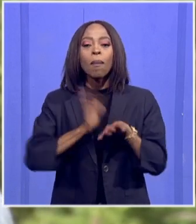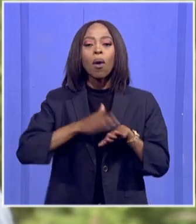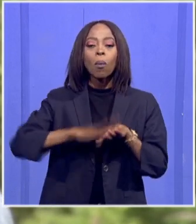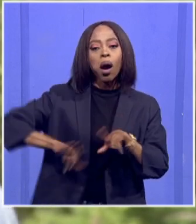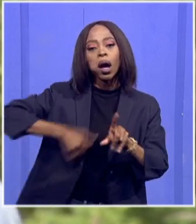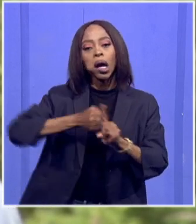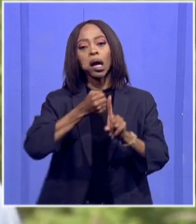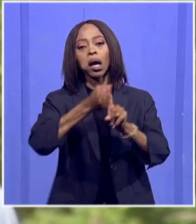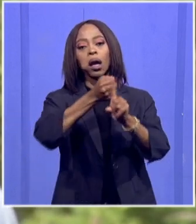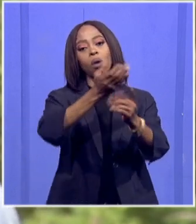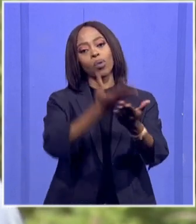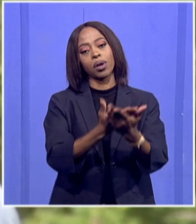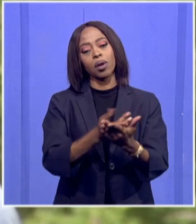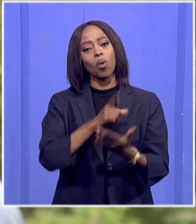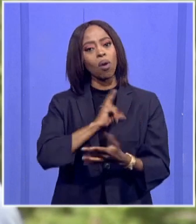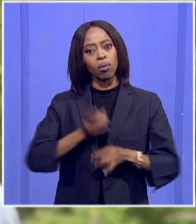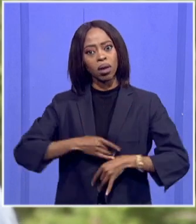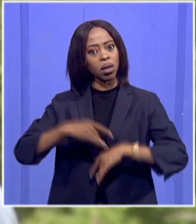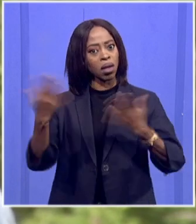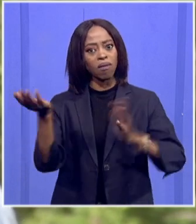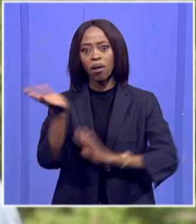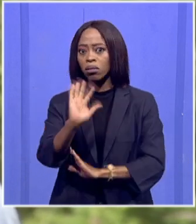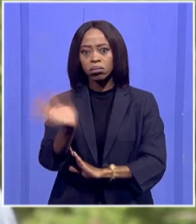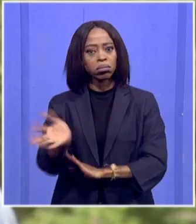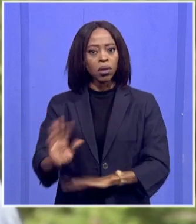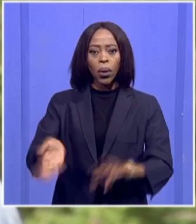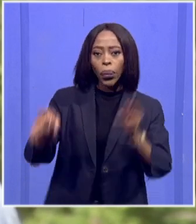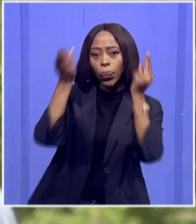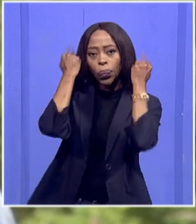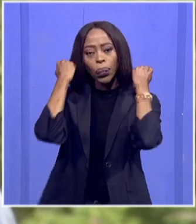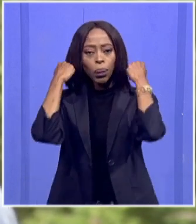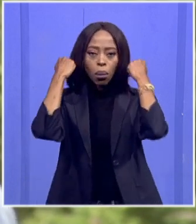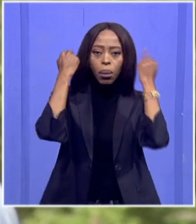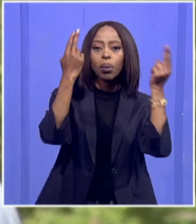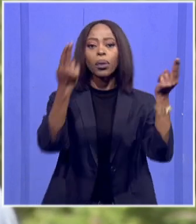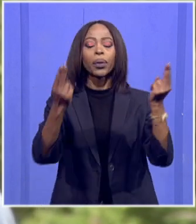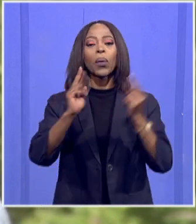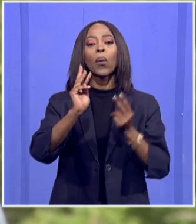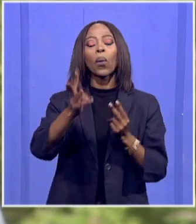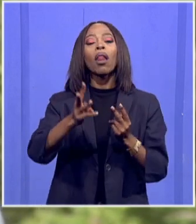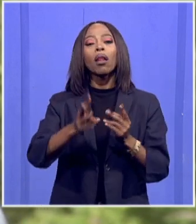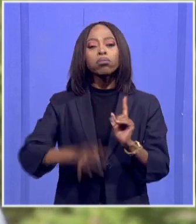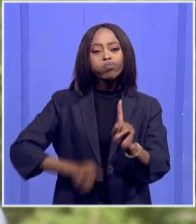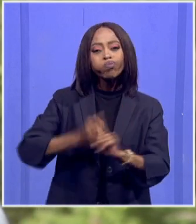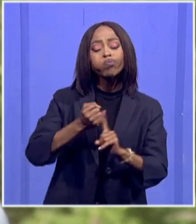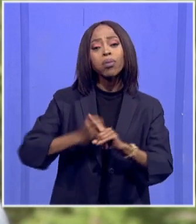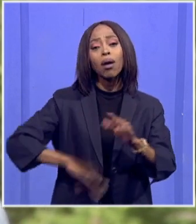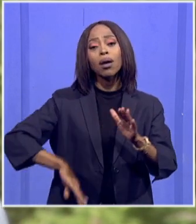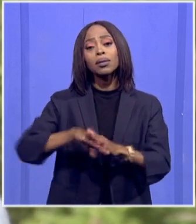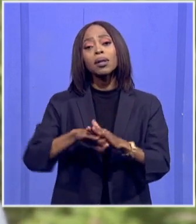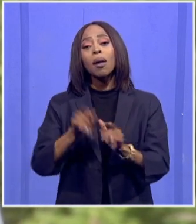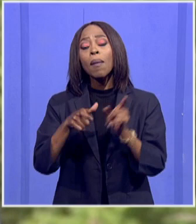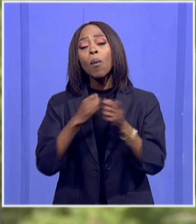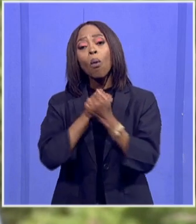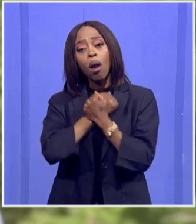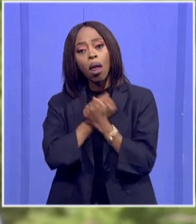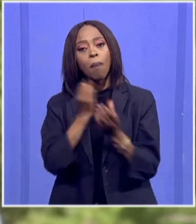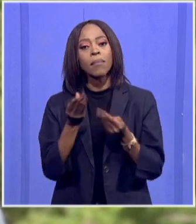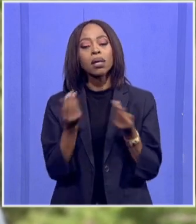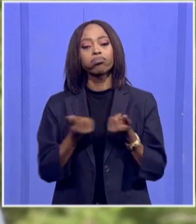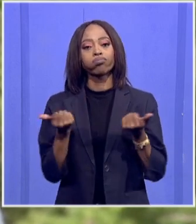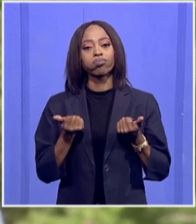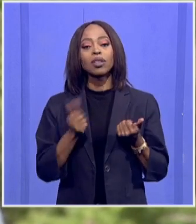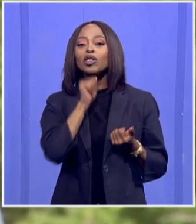because we said, no, we're not going to take the punches lying down. We have to fight up until our loved ones are being retrieved, dead or